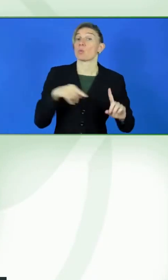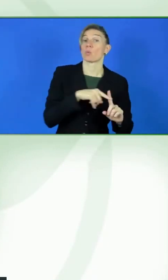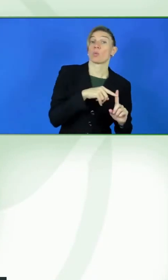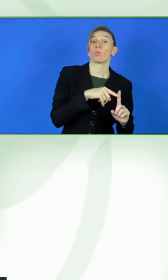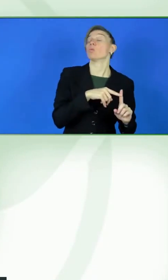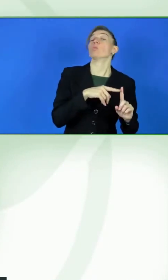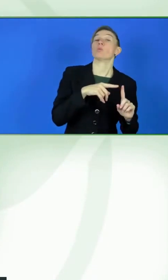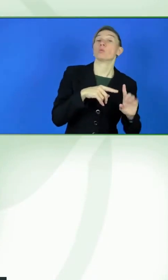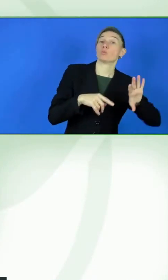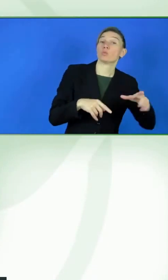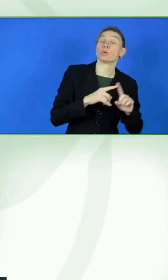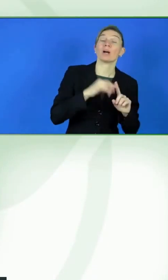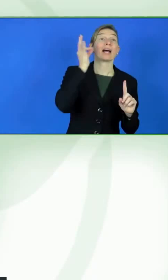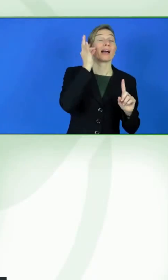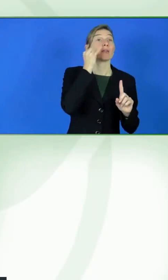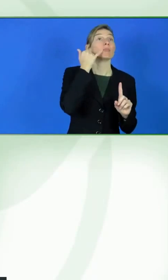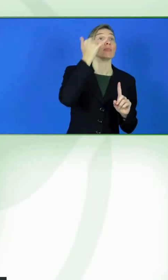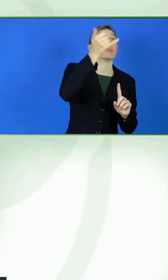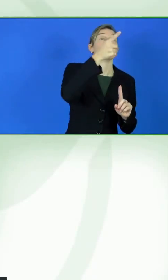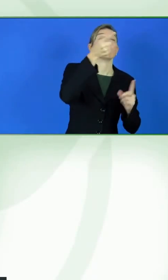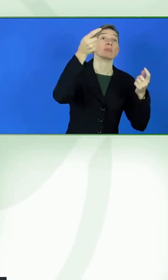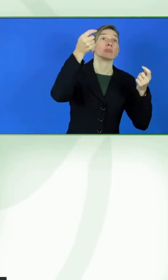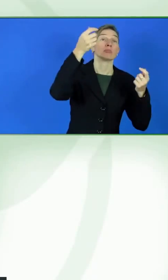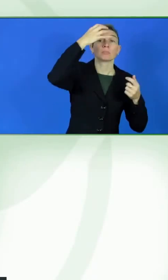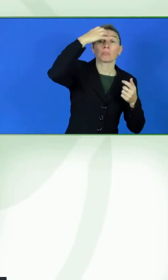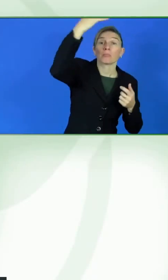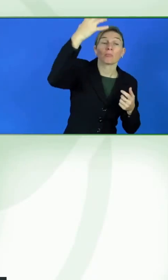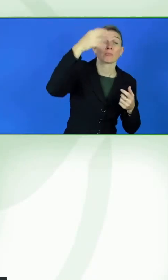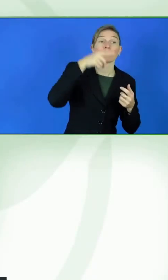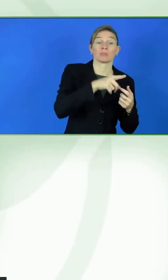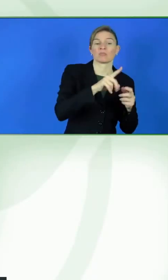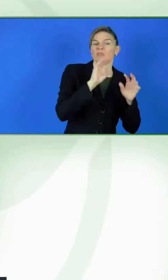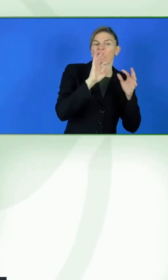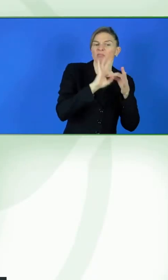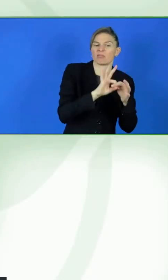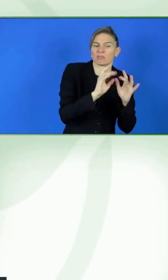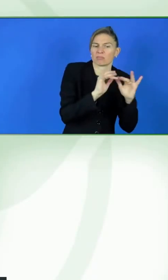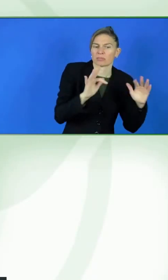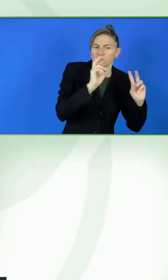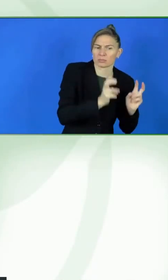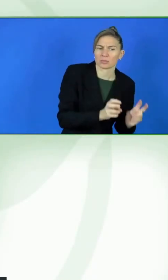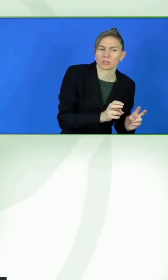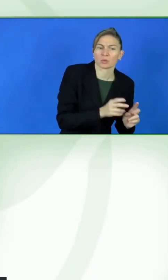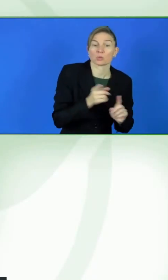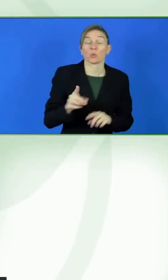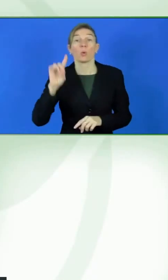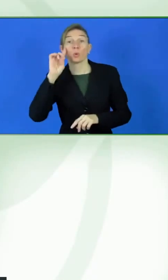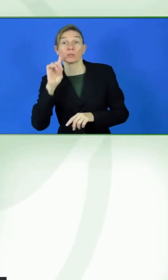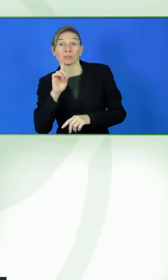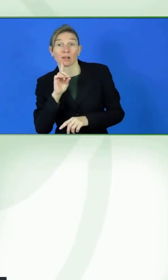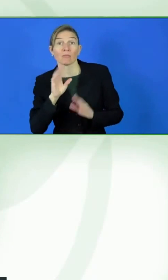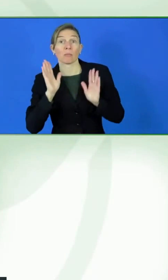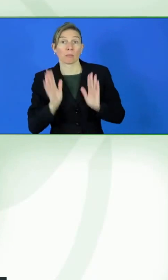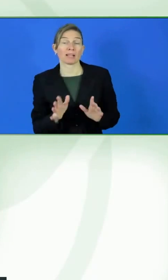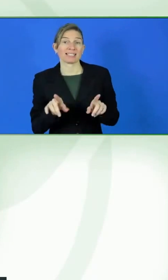resolve various topics. Deaf people have to be able to do the same. So